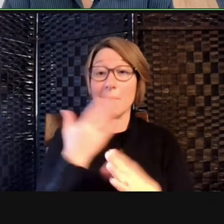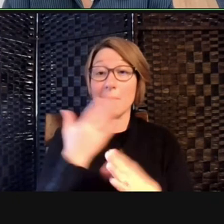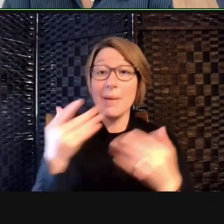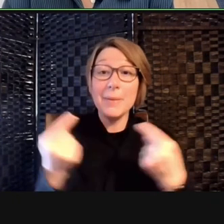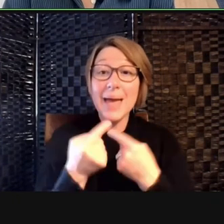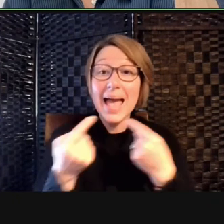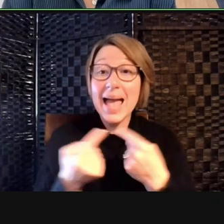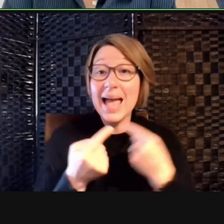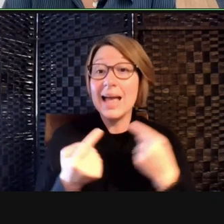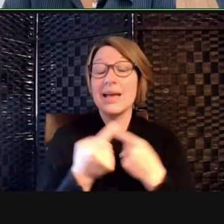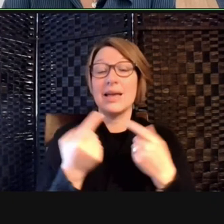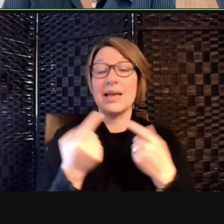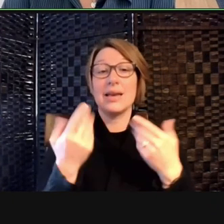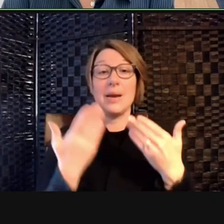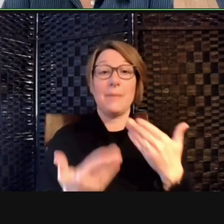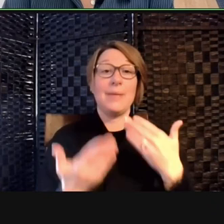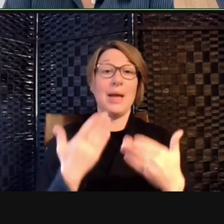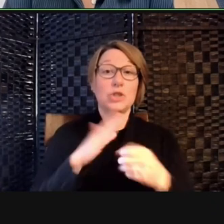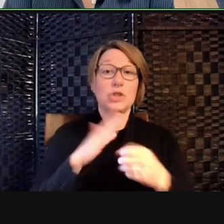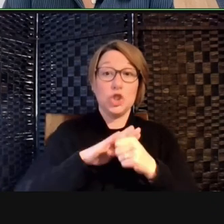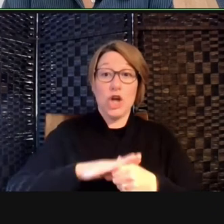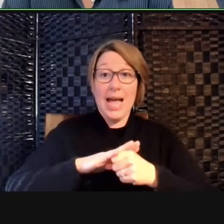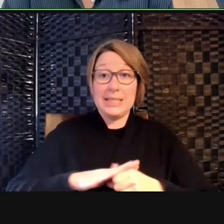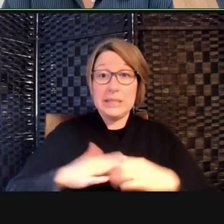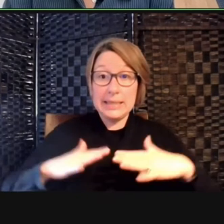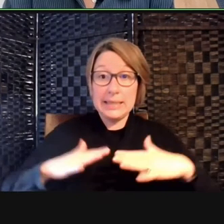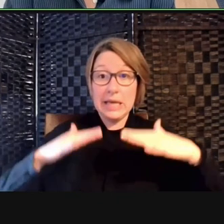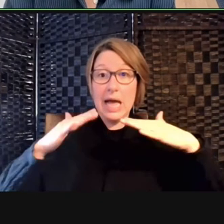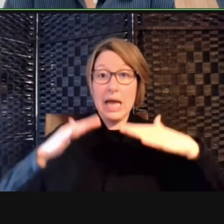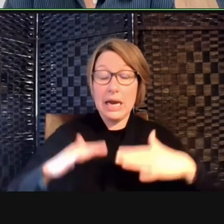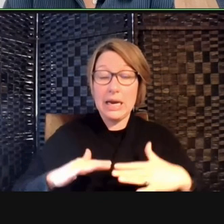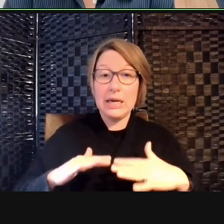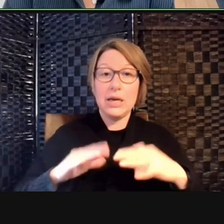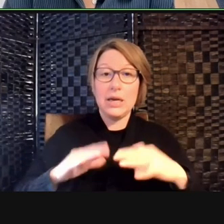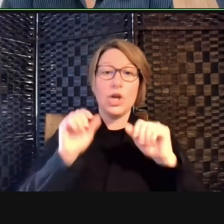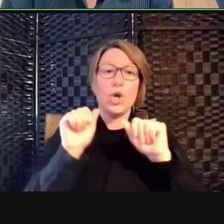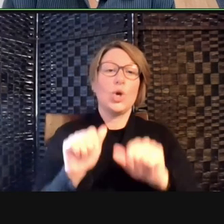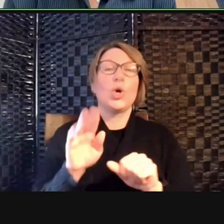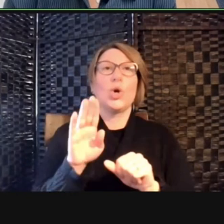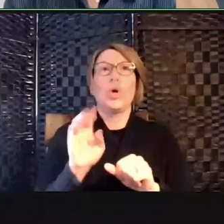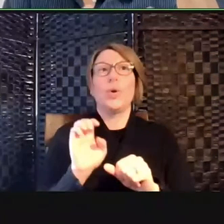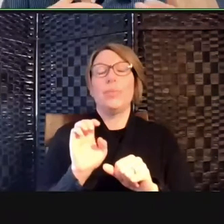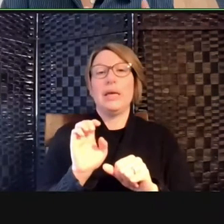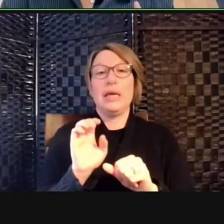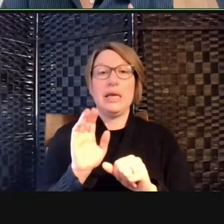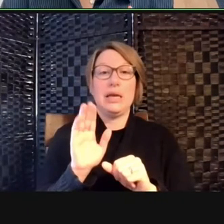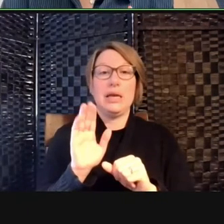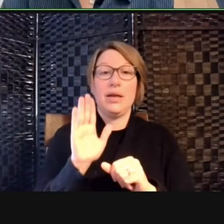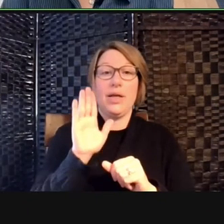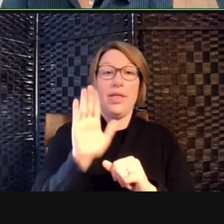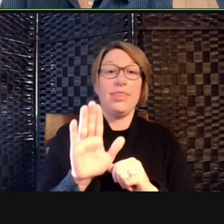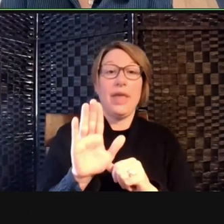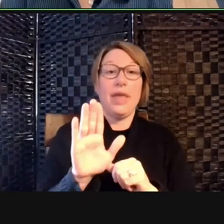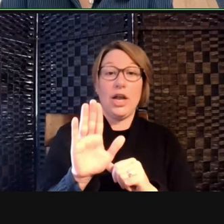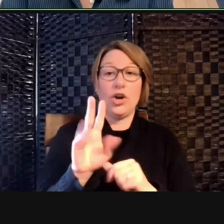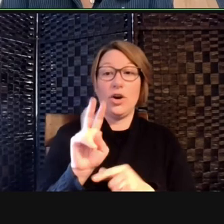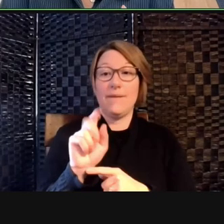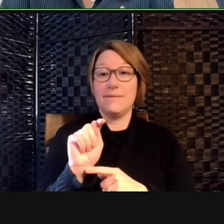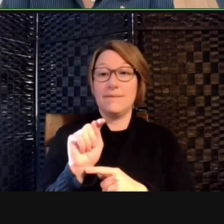could be experiencing a lot of stress and anxiety. It could be related to their proprioceptive and vestibular